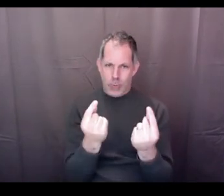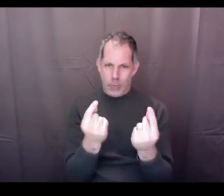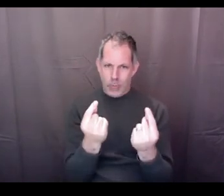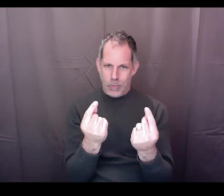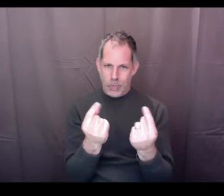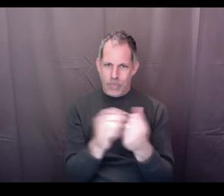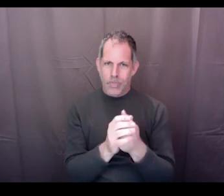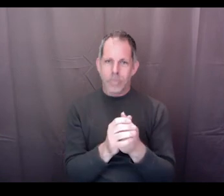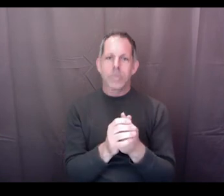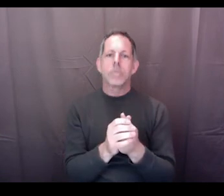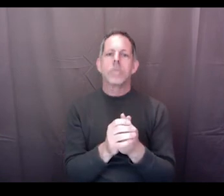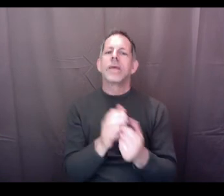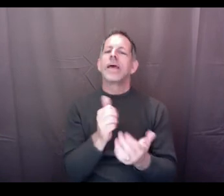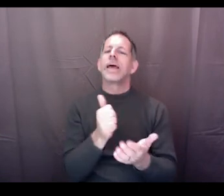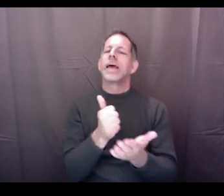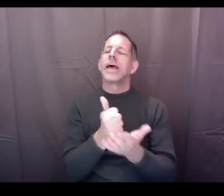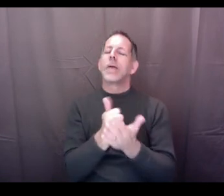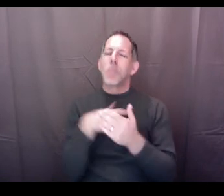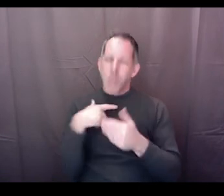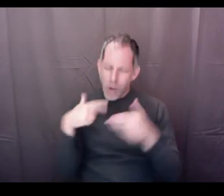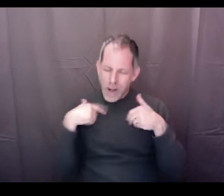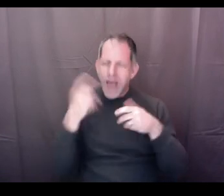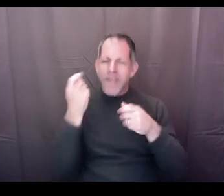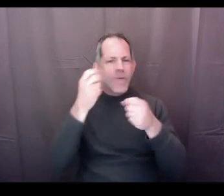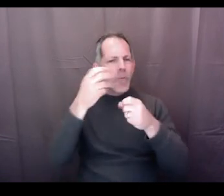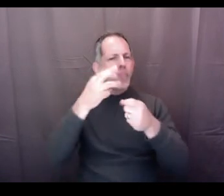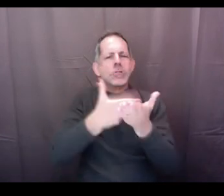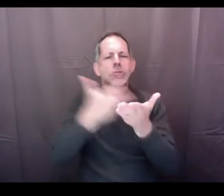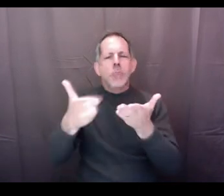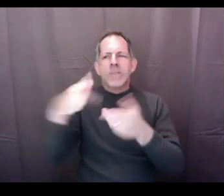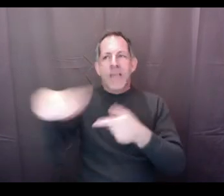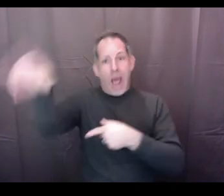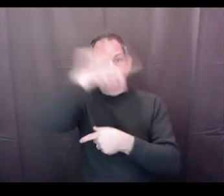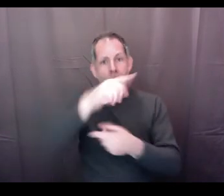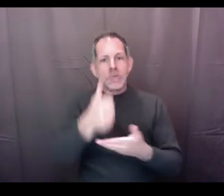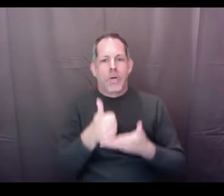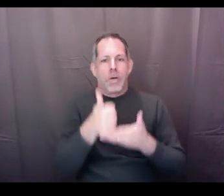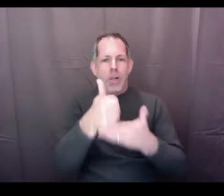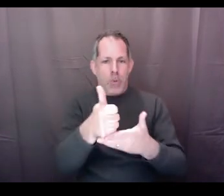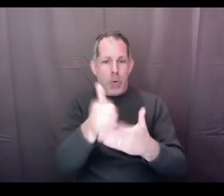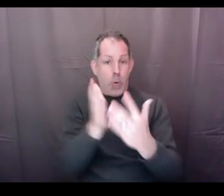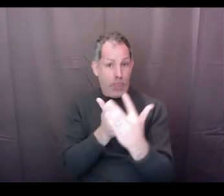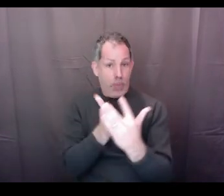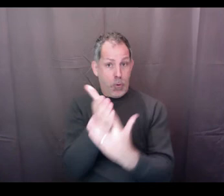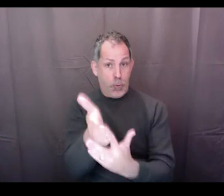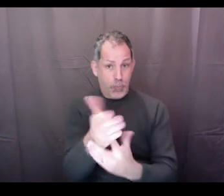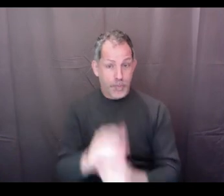that we know are going to help us get through this. So, questions?